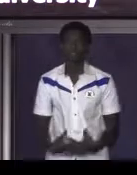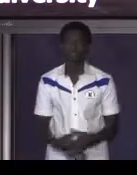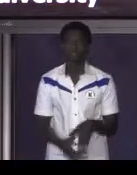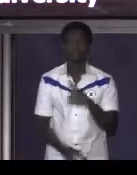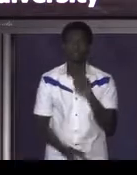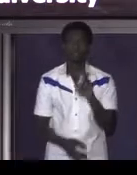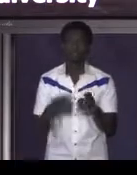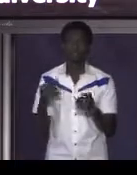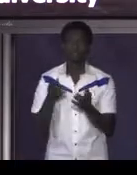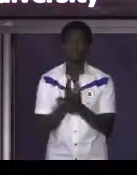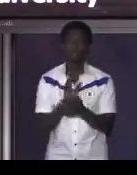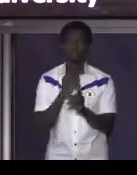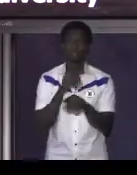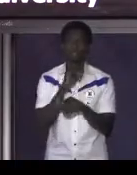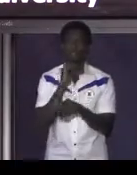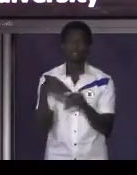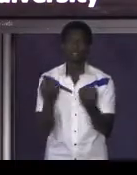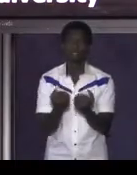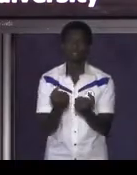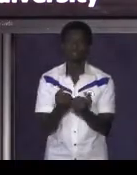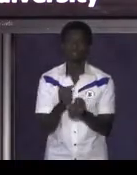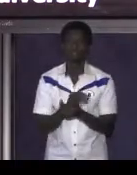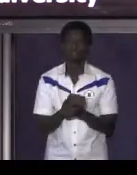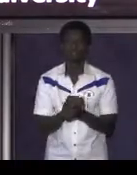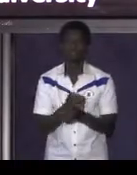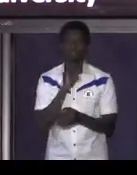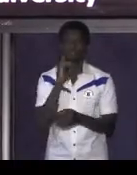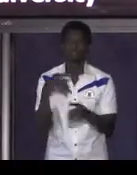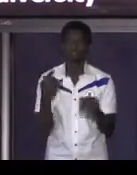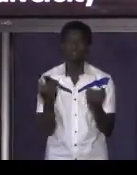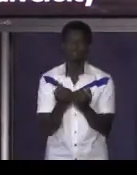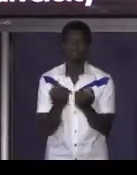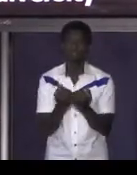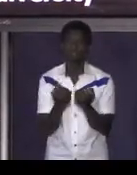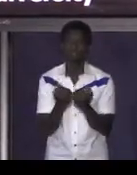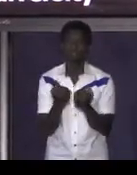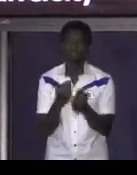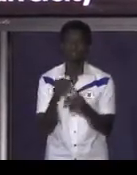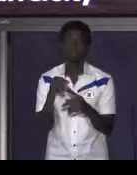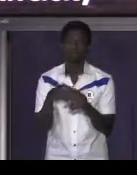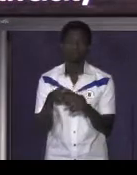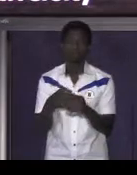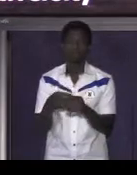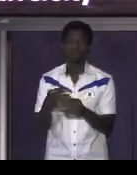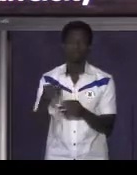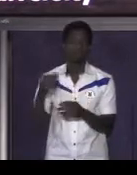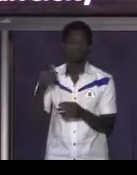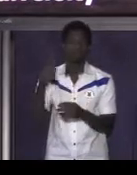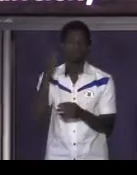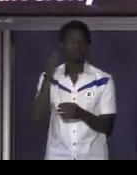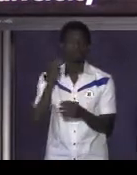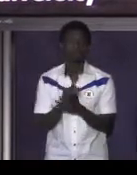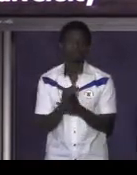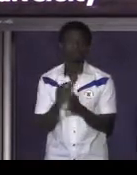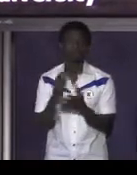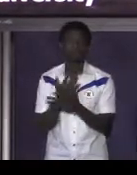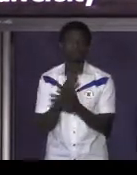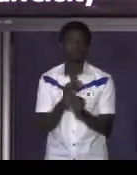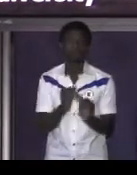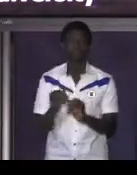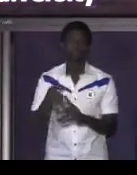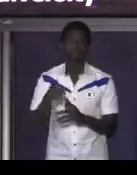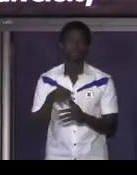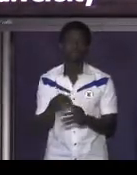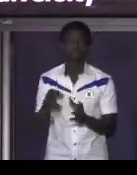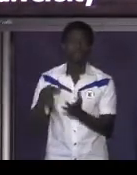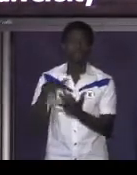The correct answer is conflict. That's conflict is quarrel, contest, or disagreement between individuals or among